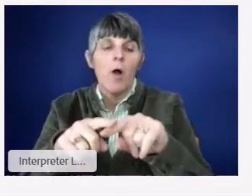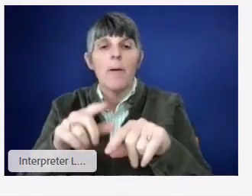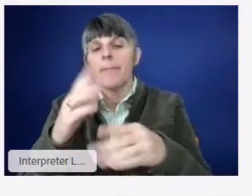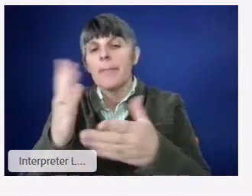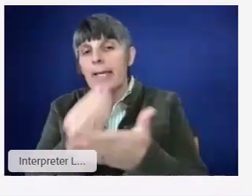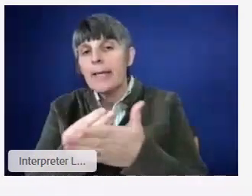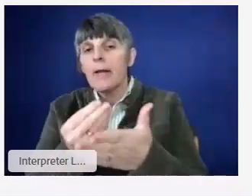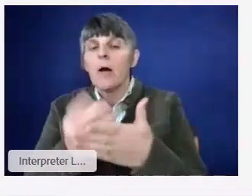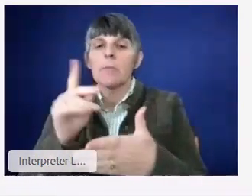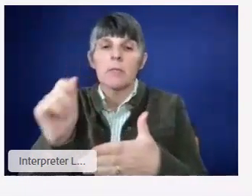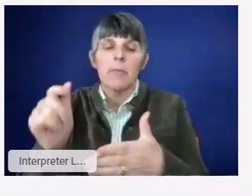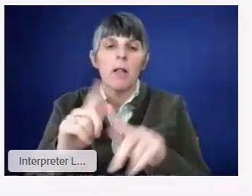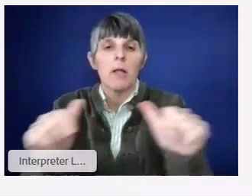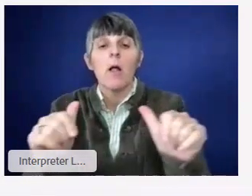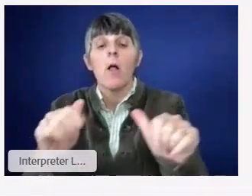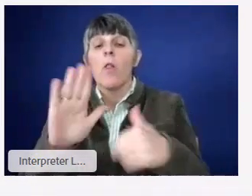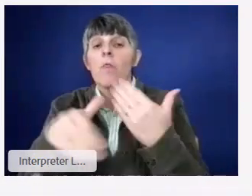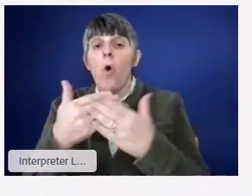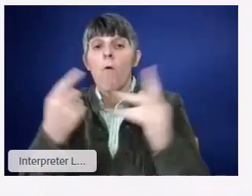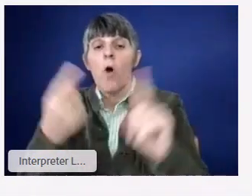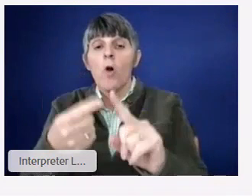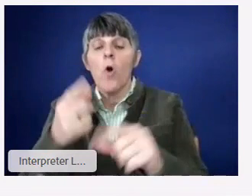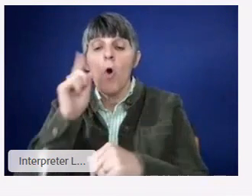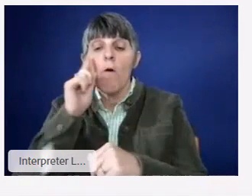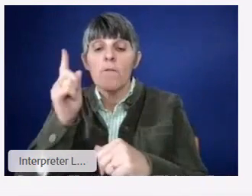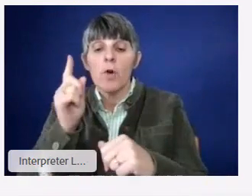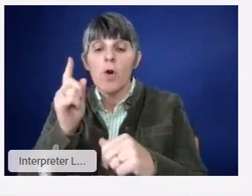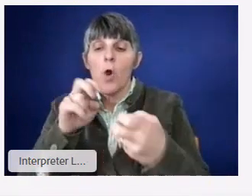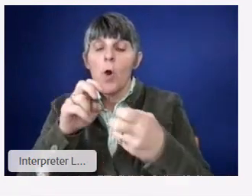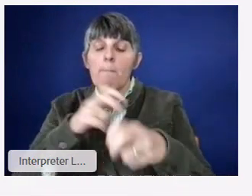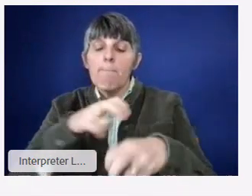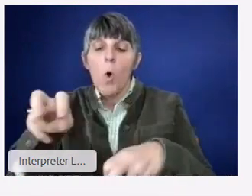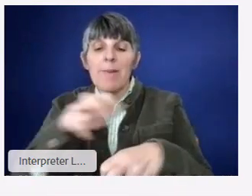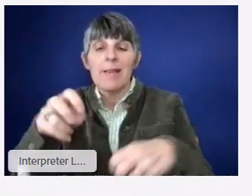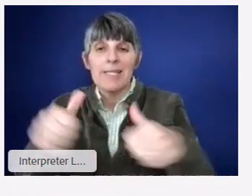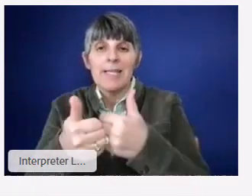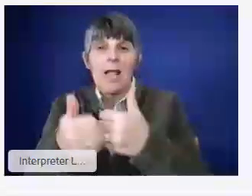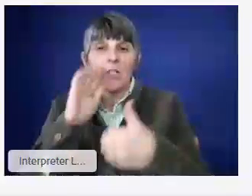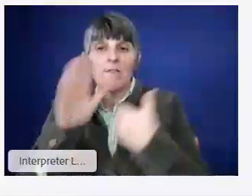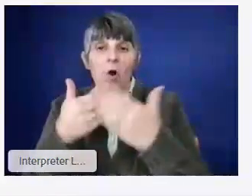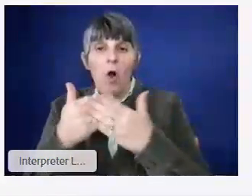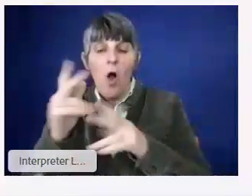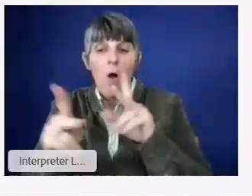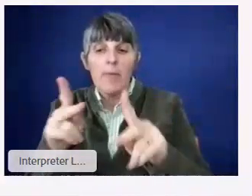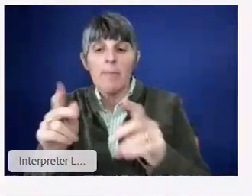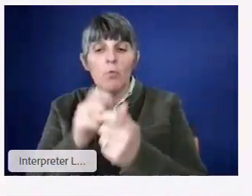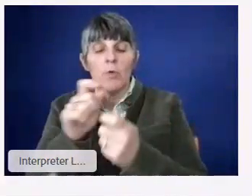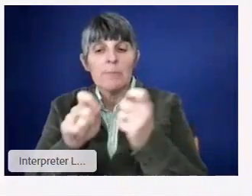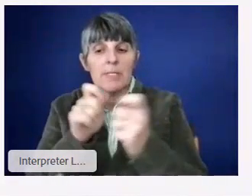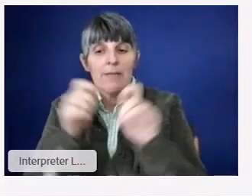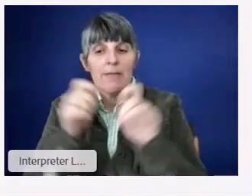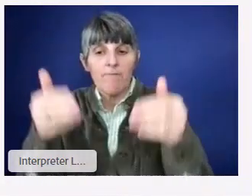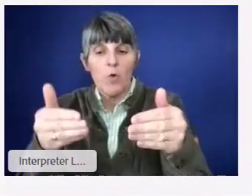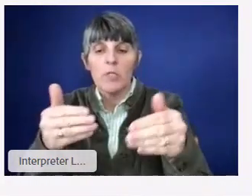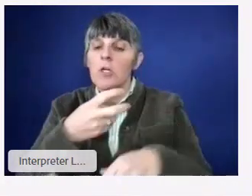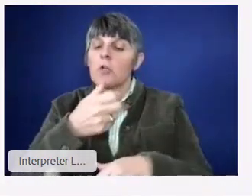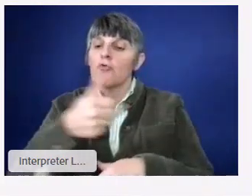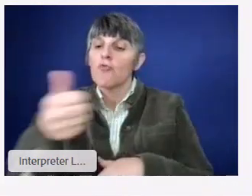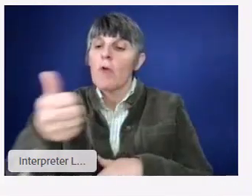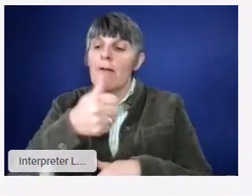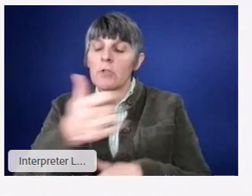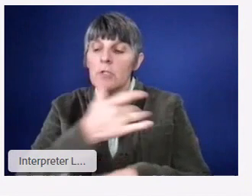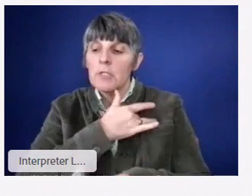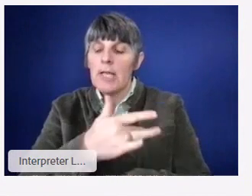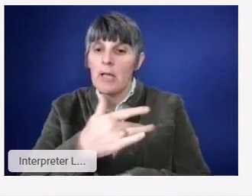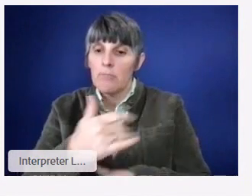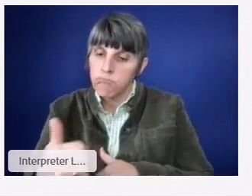The overall goal of the program is to solve mobility challenges for all travelers with a specific focus on travelers that often face